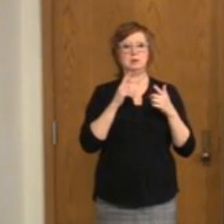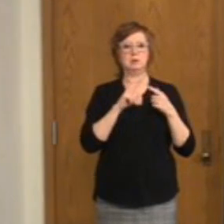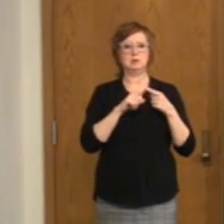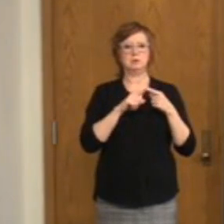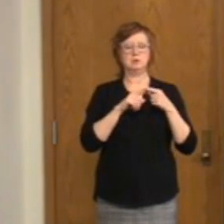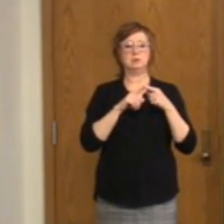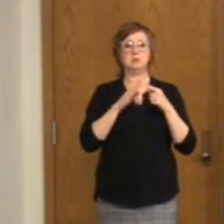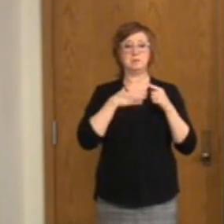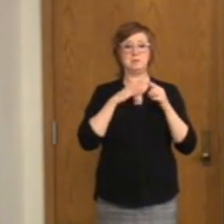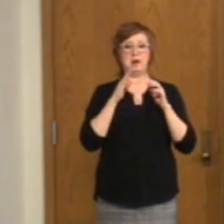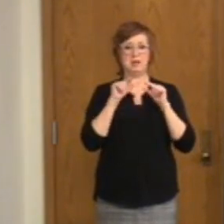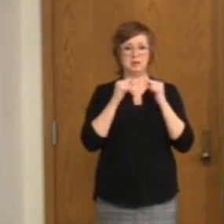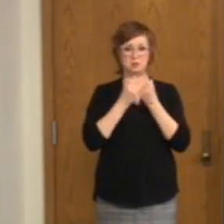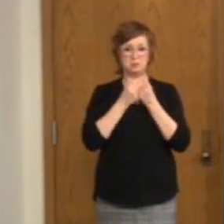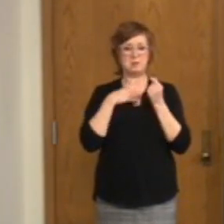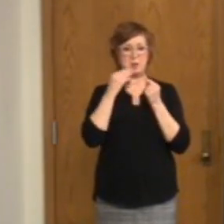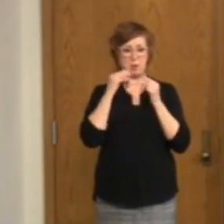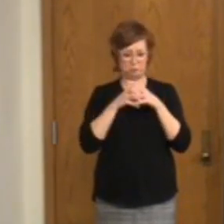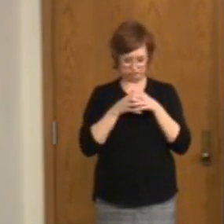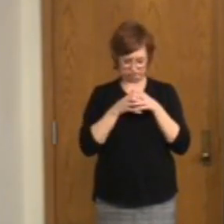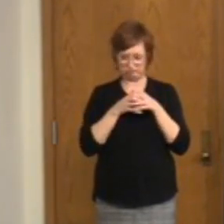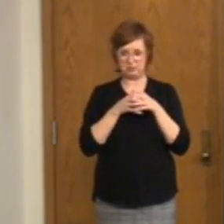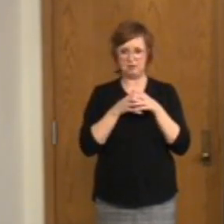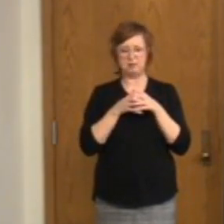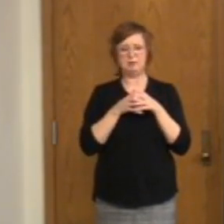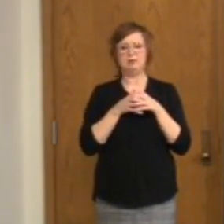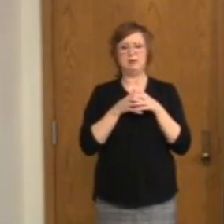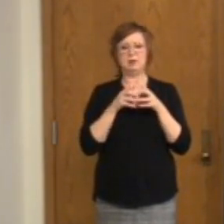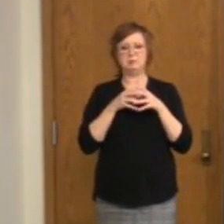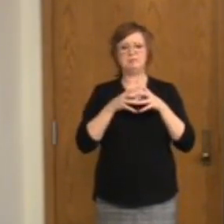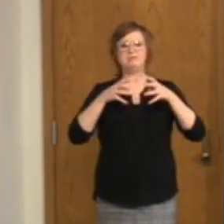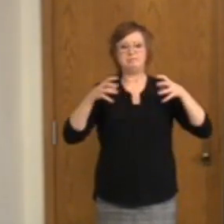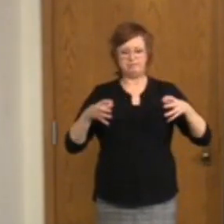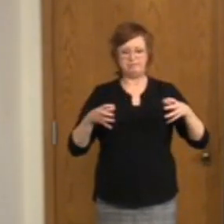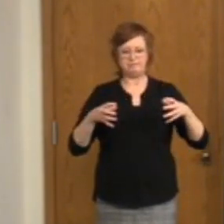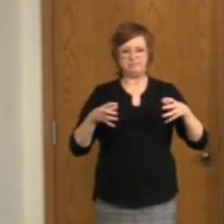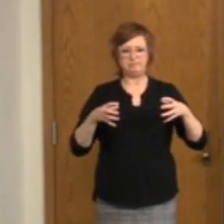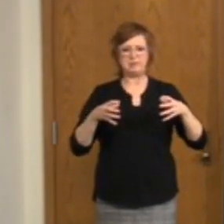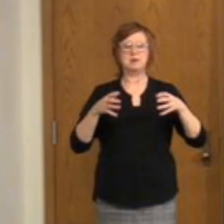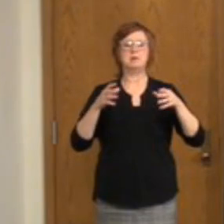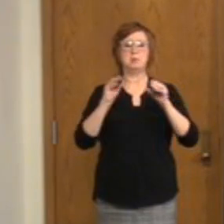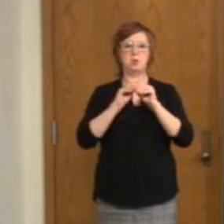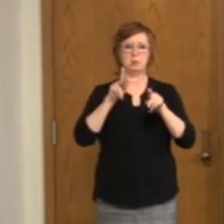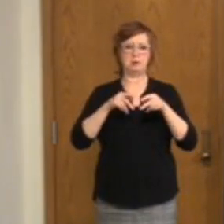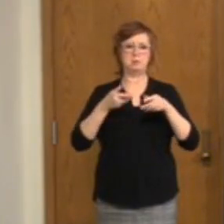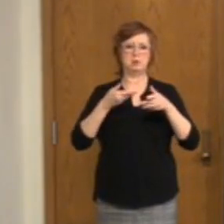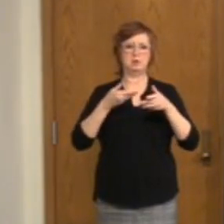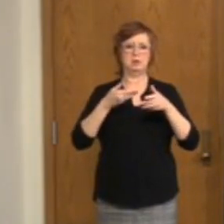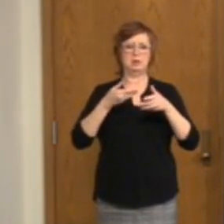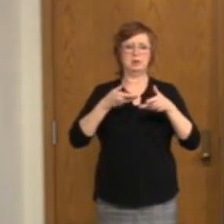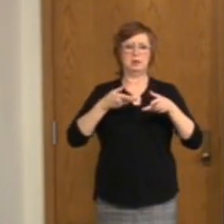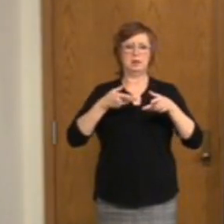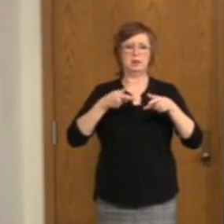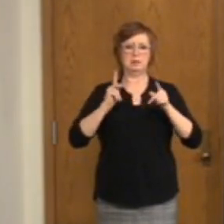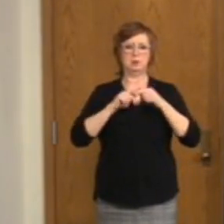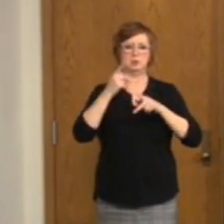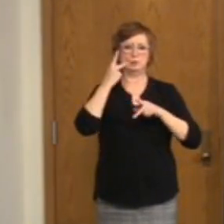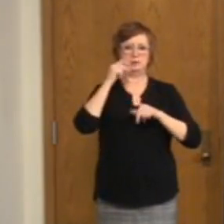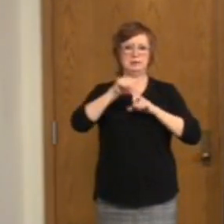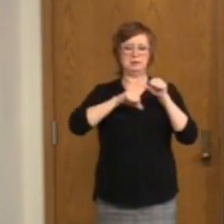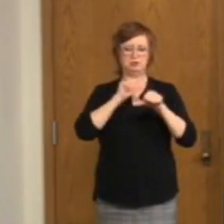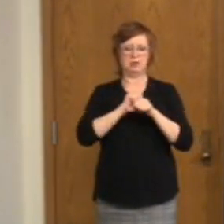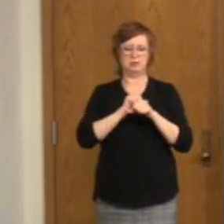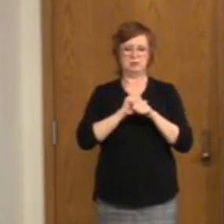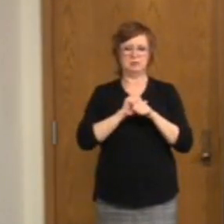on expanding our households visits and our opportunities to see some family members in our households, and then move to the